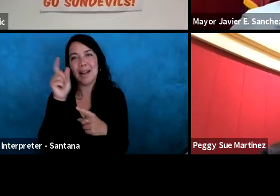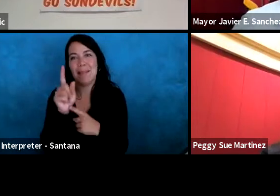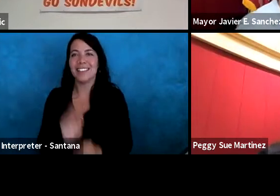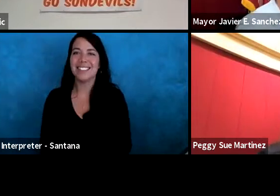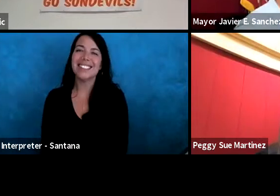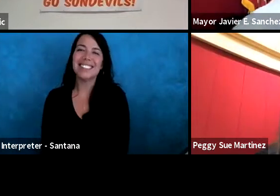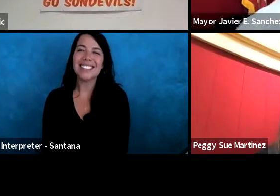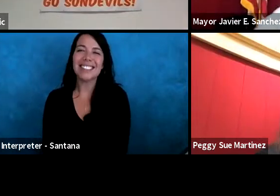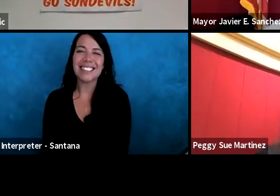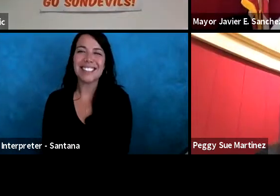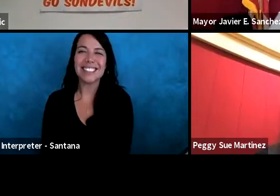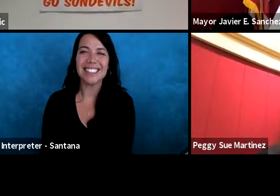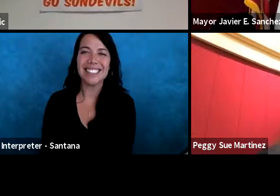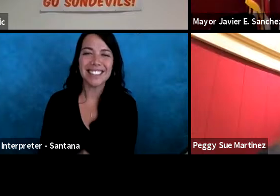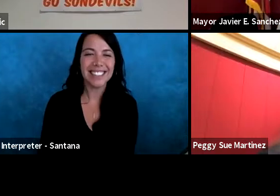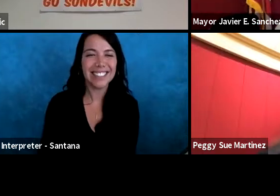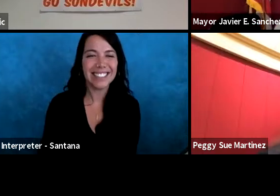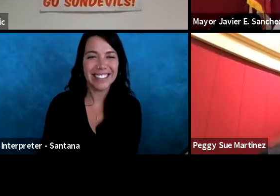please.